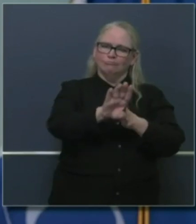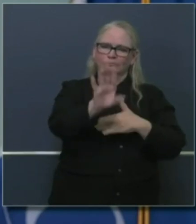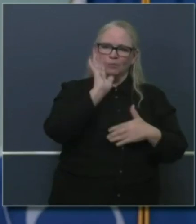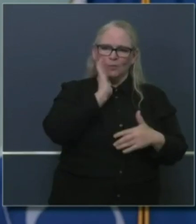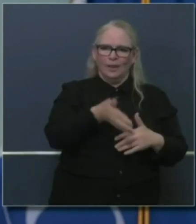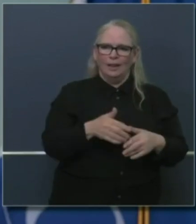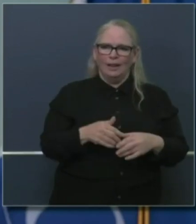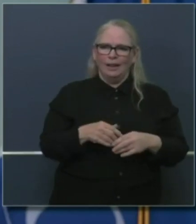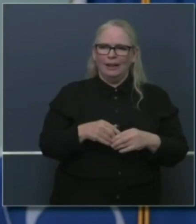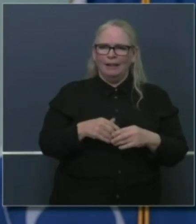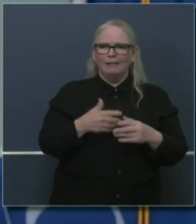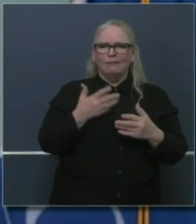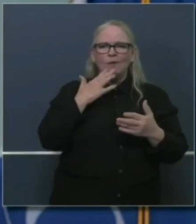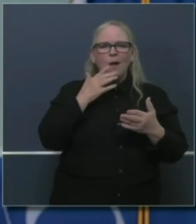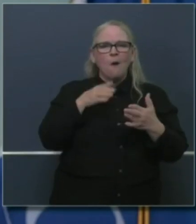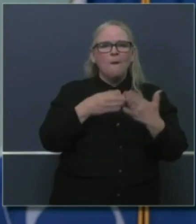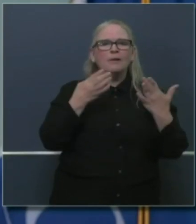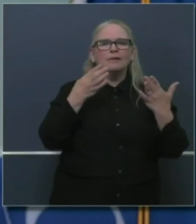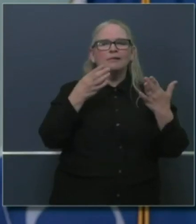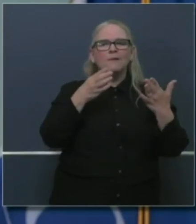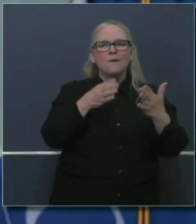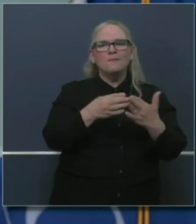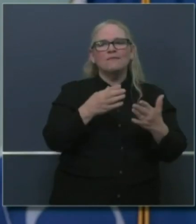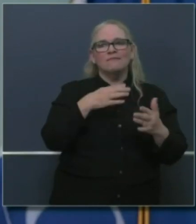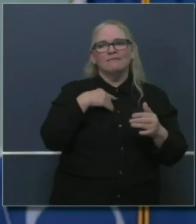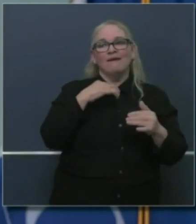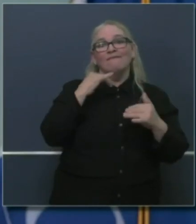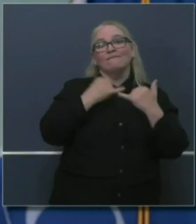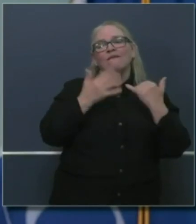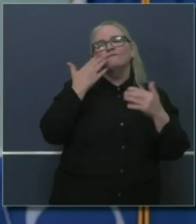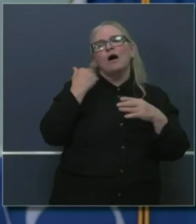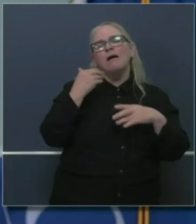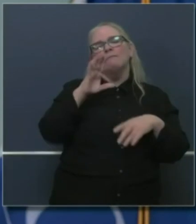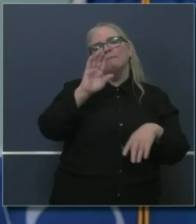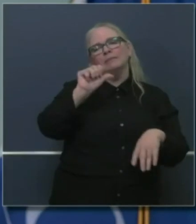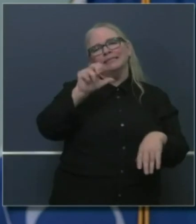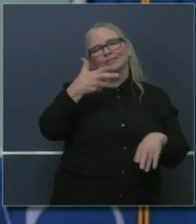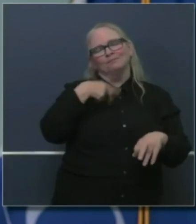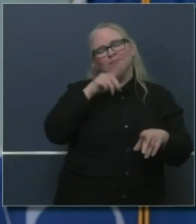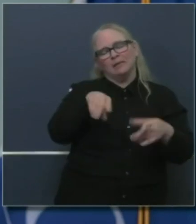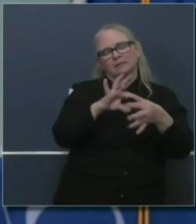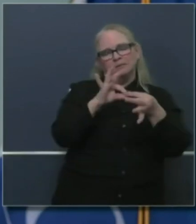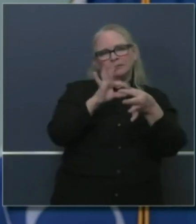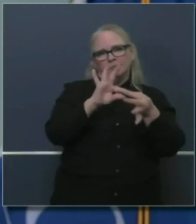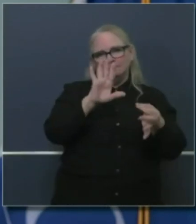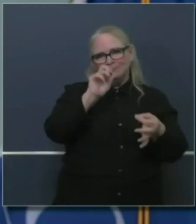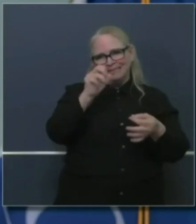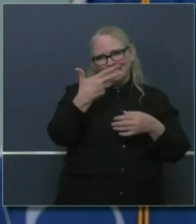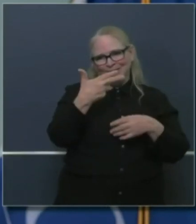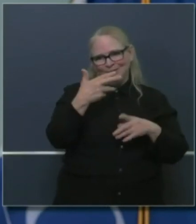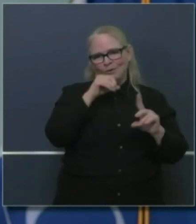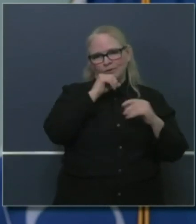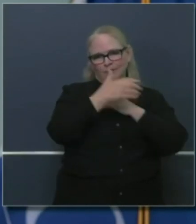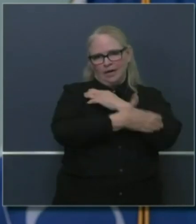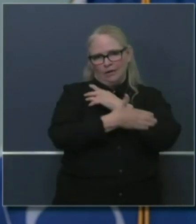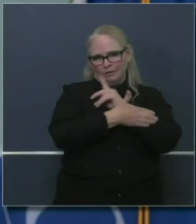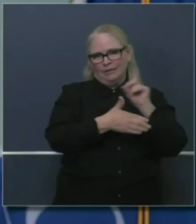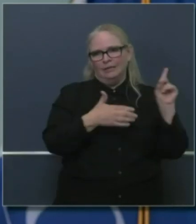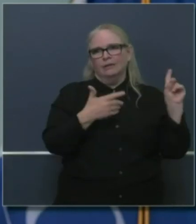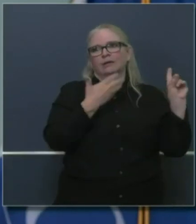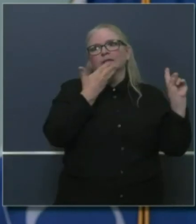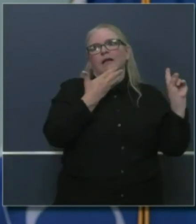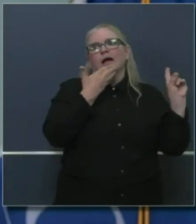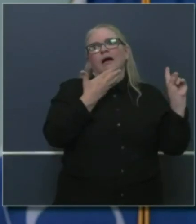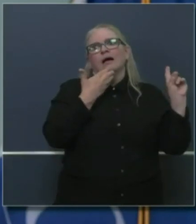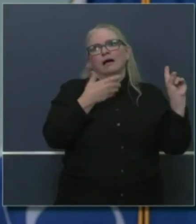and beaches as well. Final thing I forgot to mention, thank you to Orange County. We were able to make we